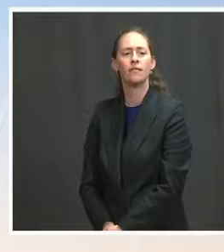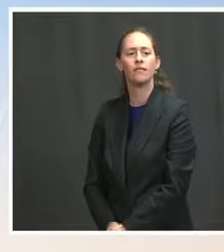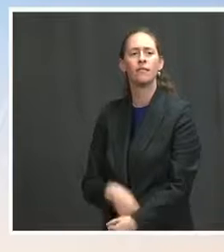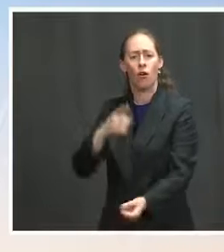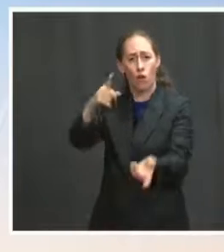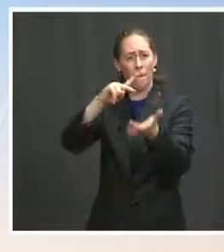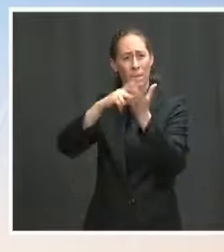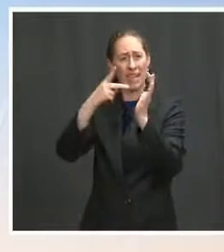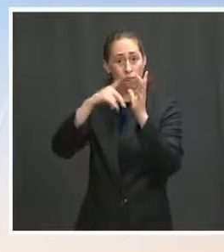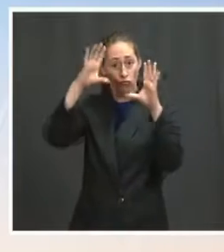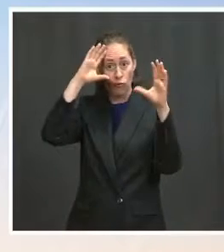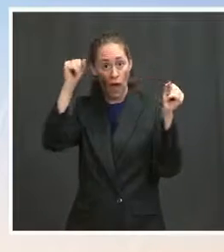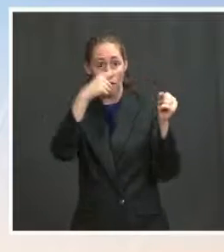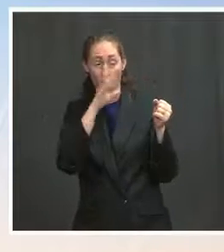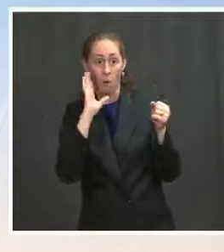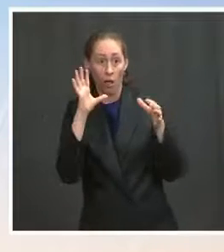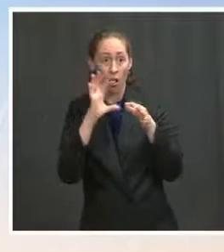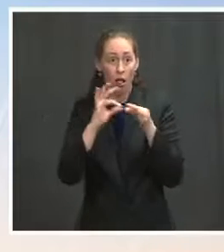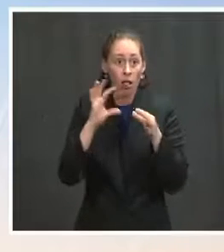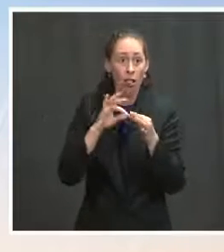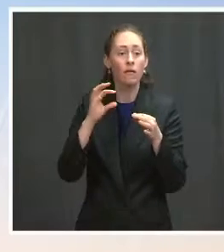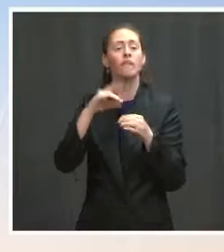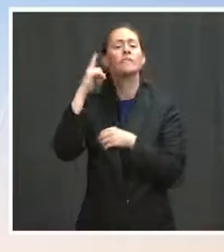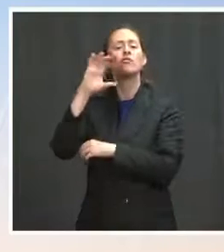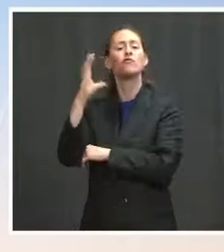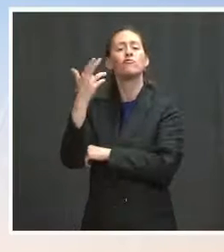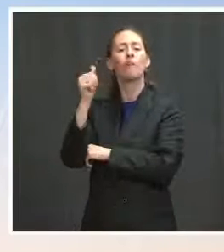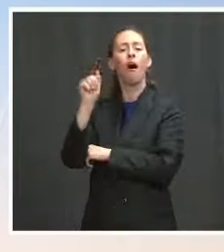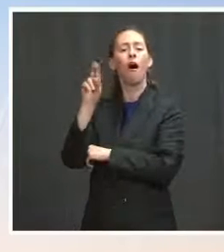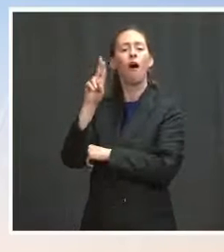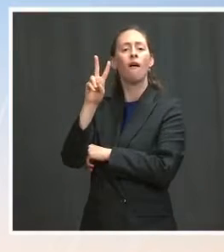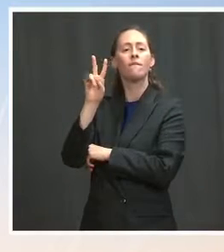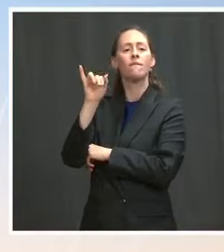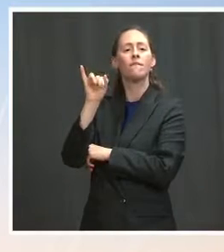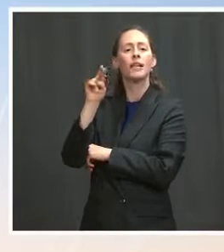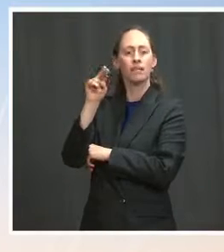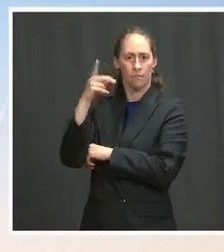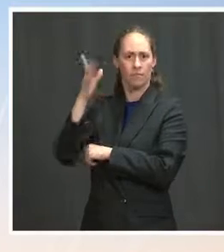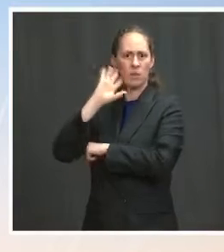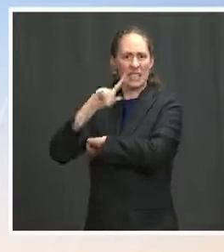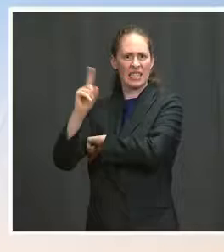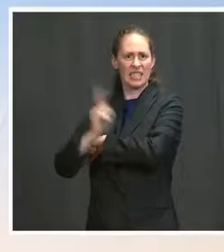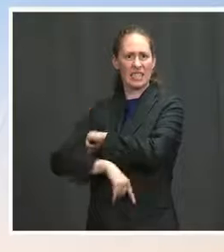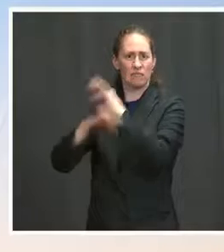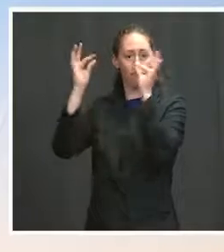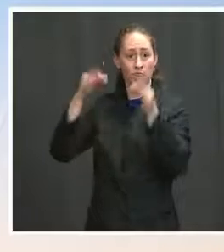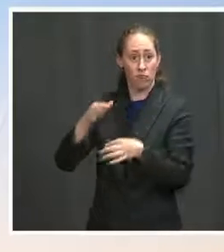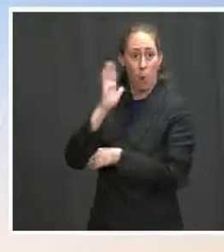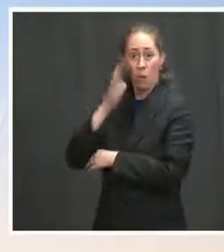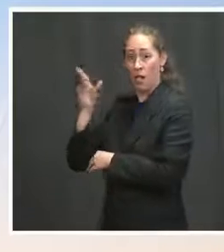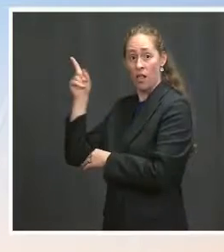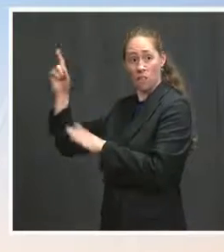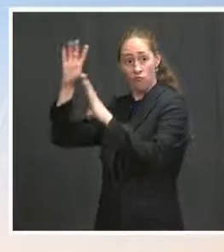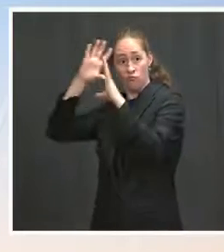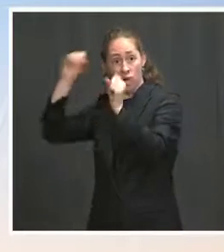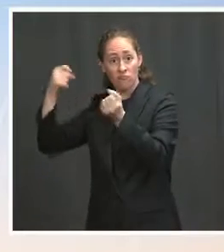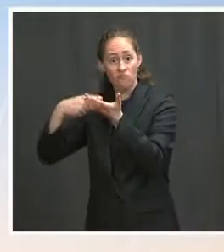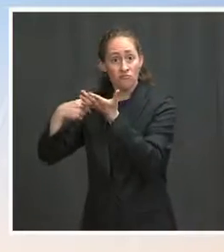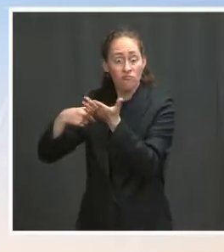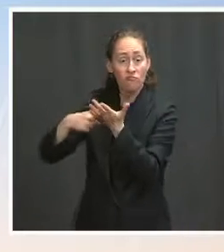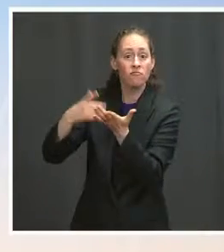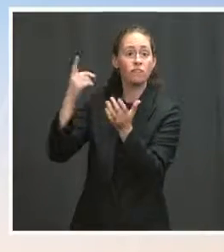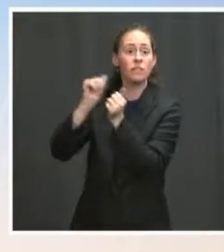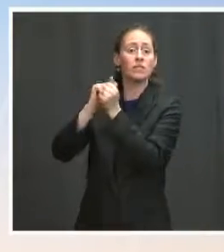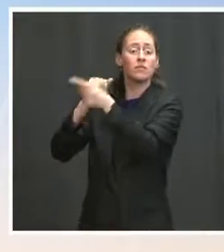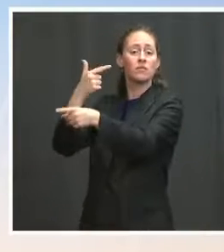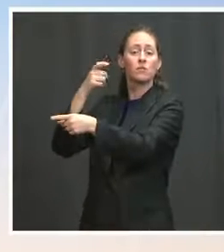Derek Chauvin is sentenced? Do you expect the president will call George Floyd's family, be in touch with them after the sentence is It's a